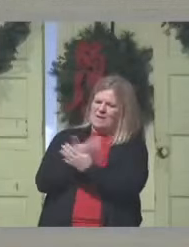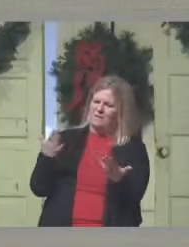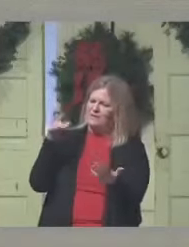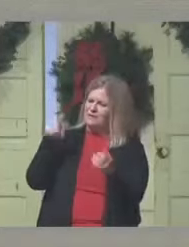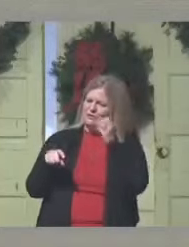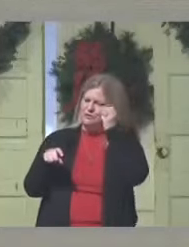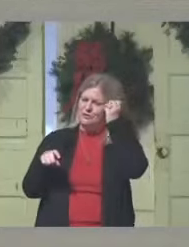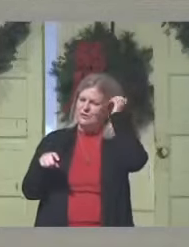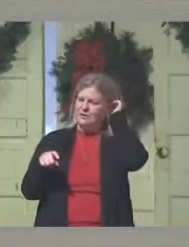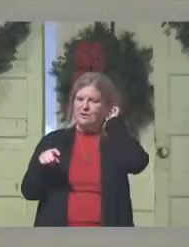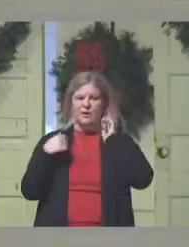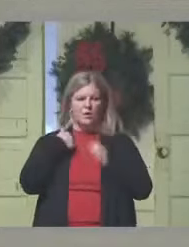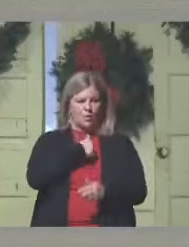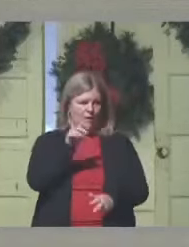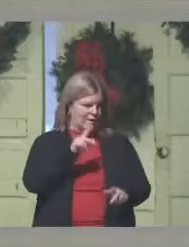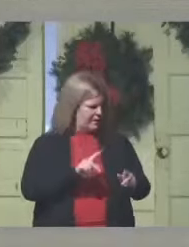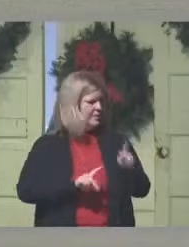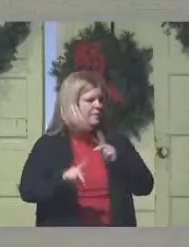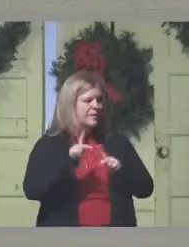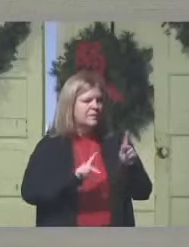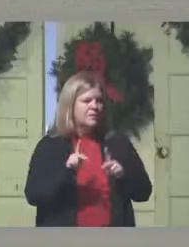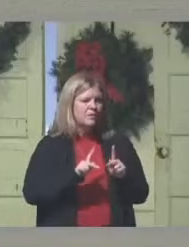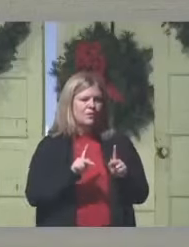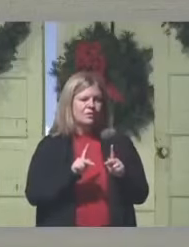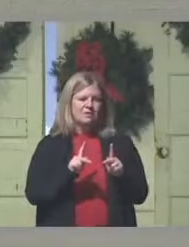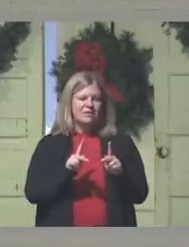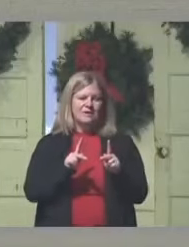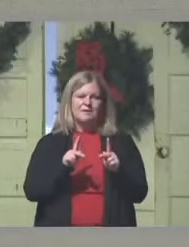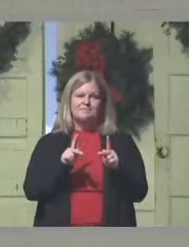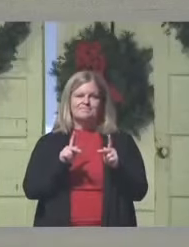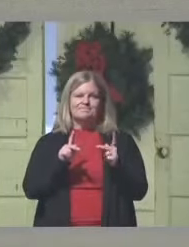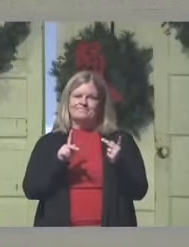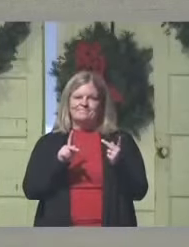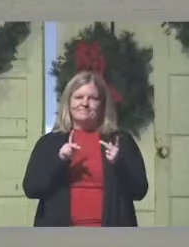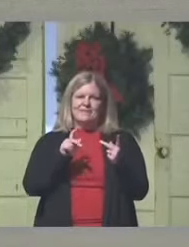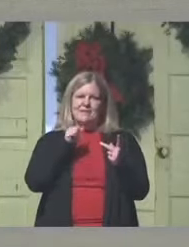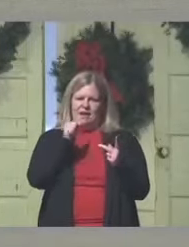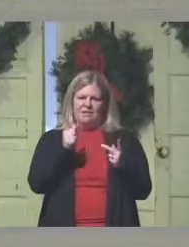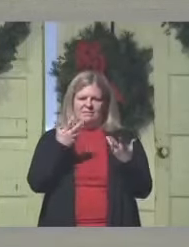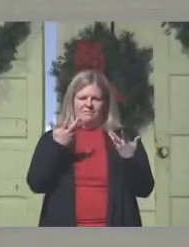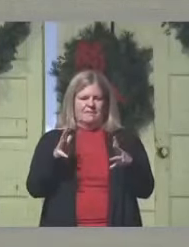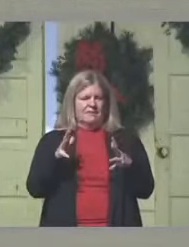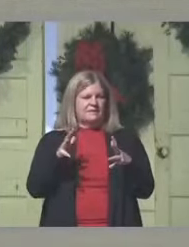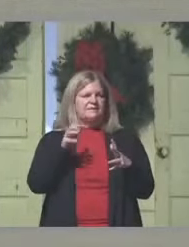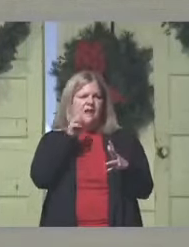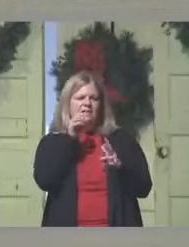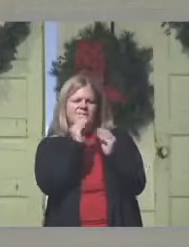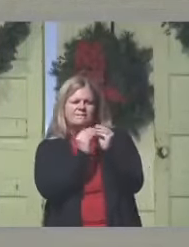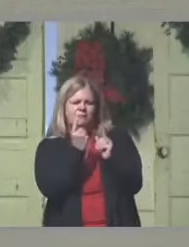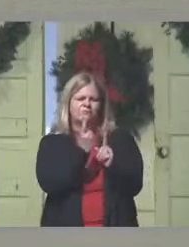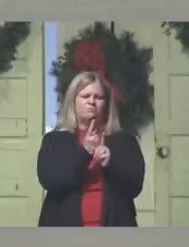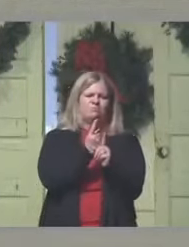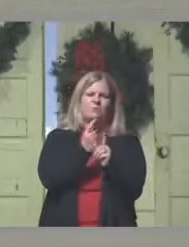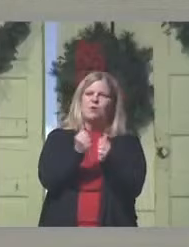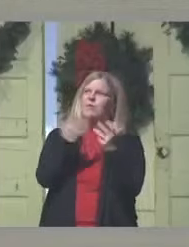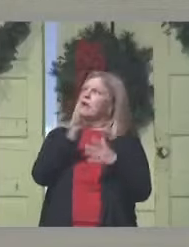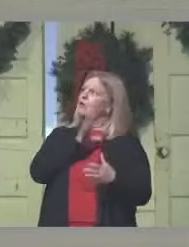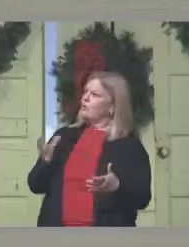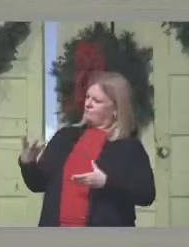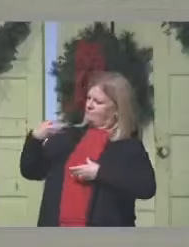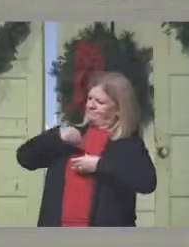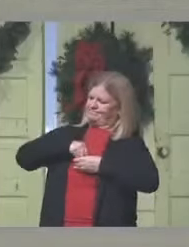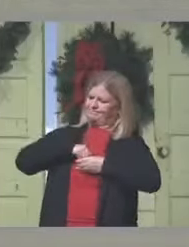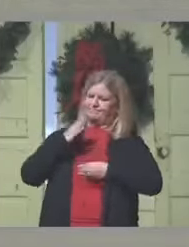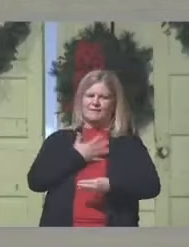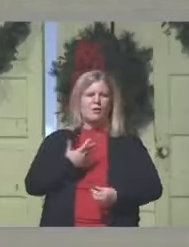be, we as human beings are incomplete without the eternal life of Christ within to enliven